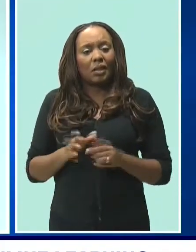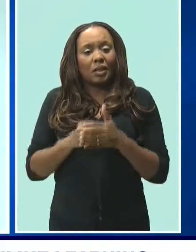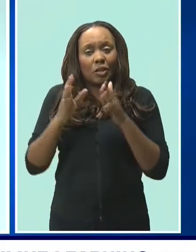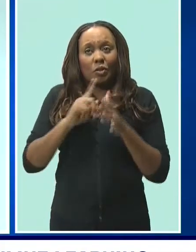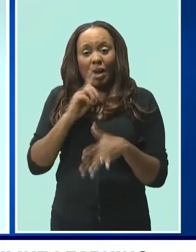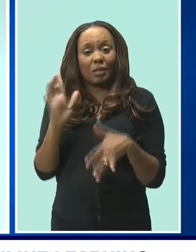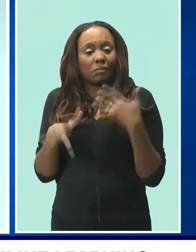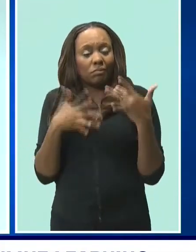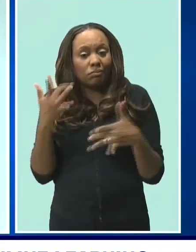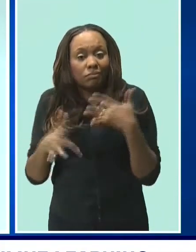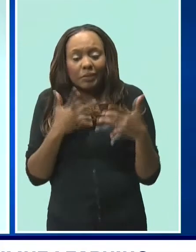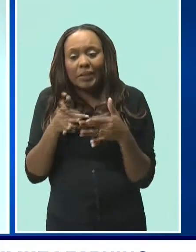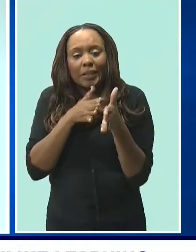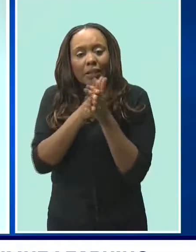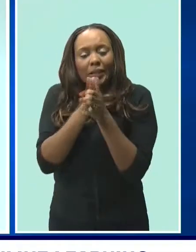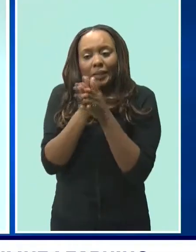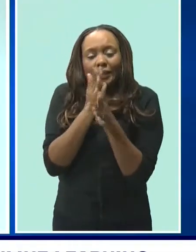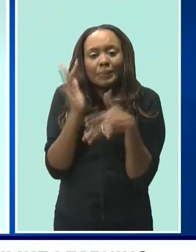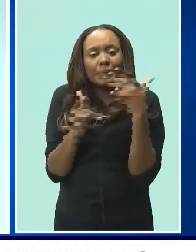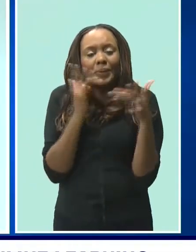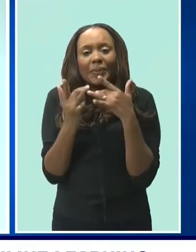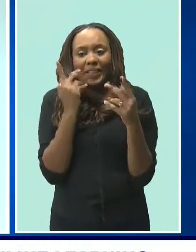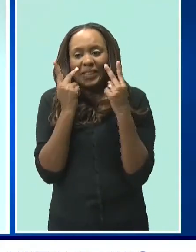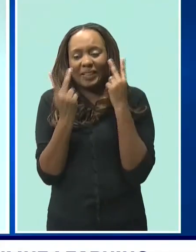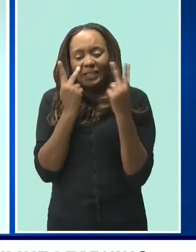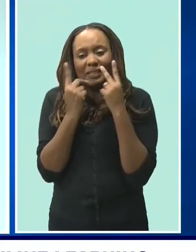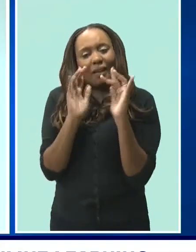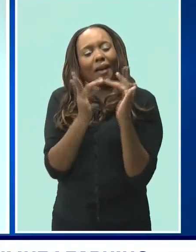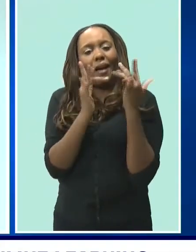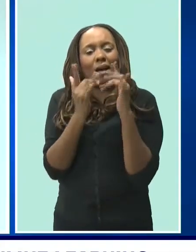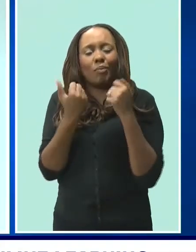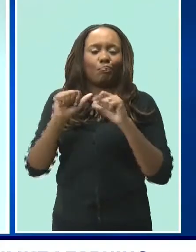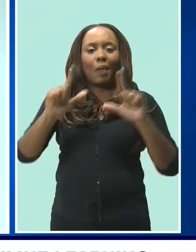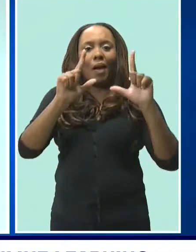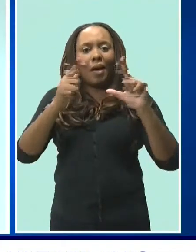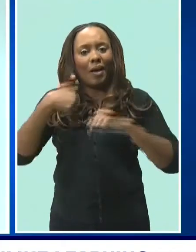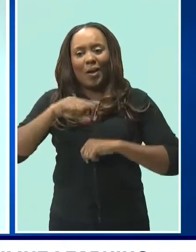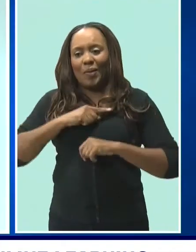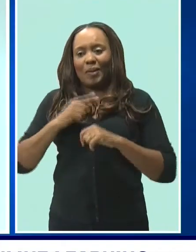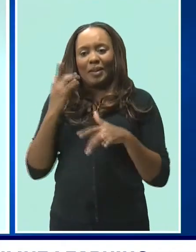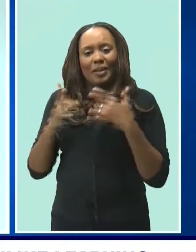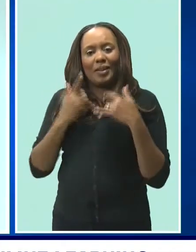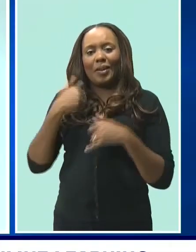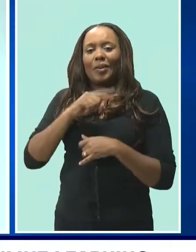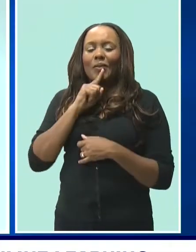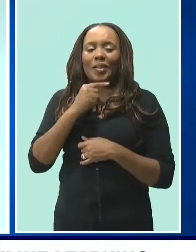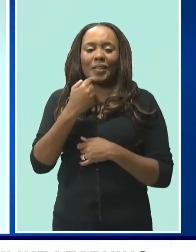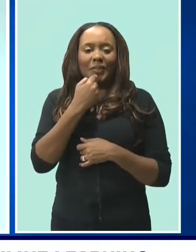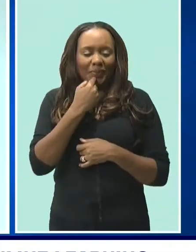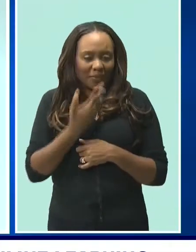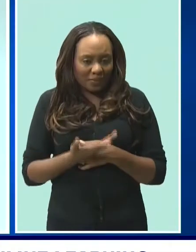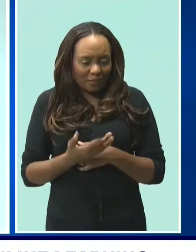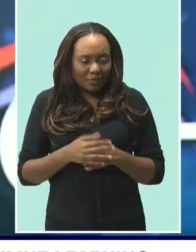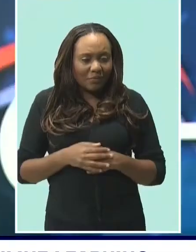They are very excited to see us online, and we're excited to see them because we miss them a whole lot as